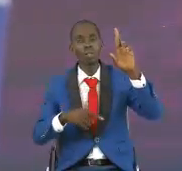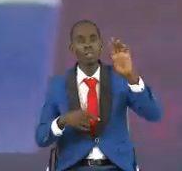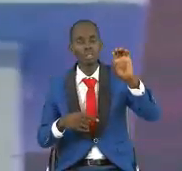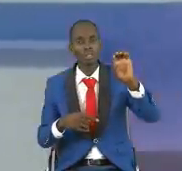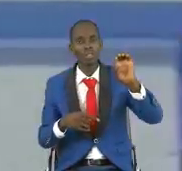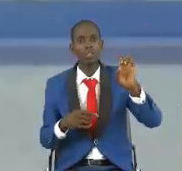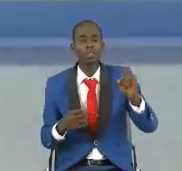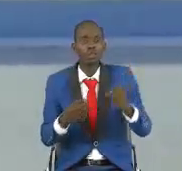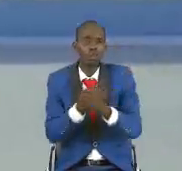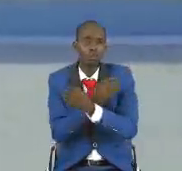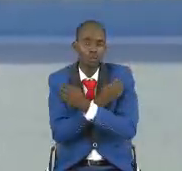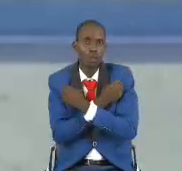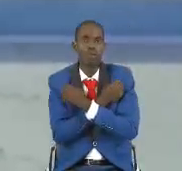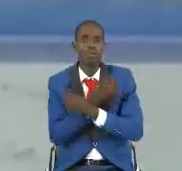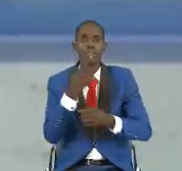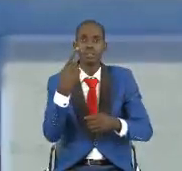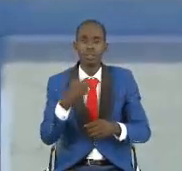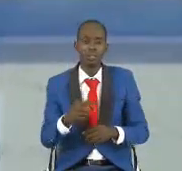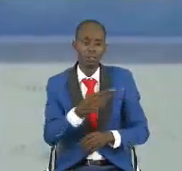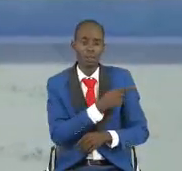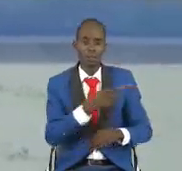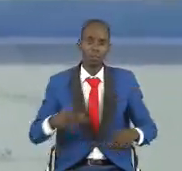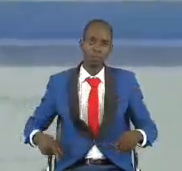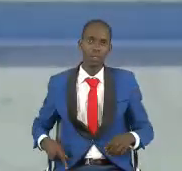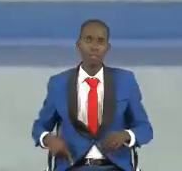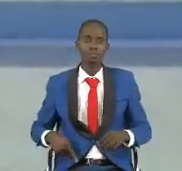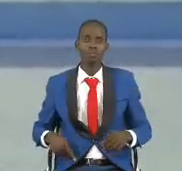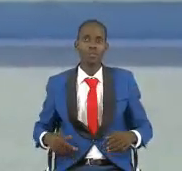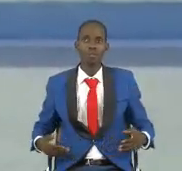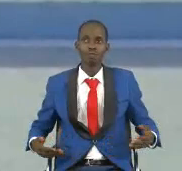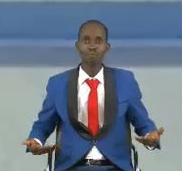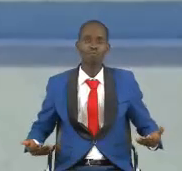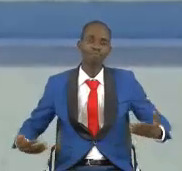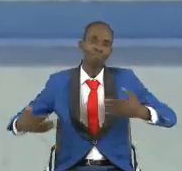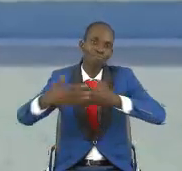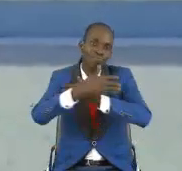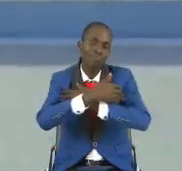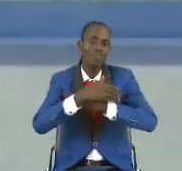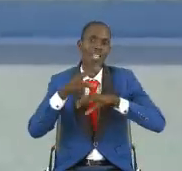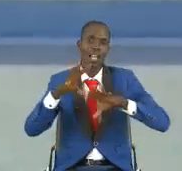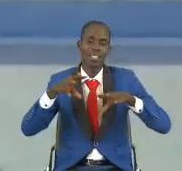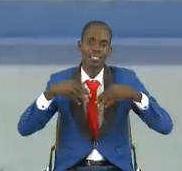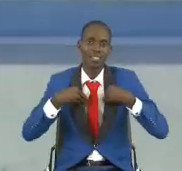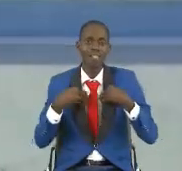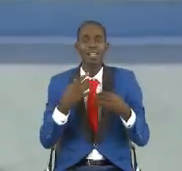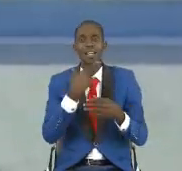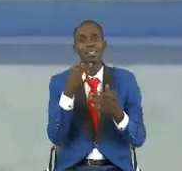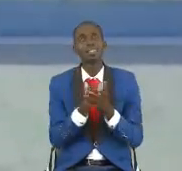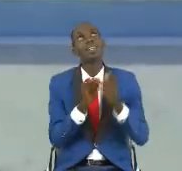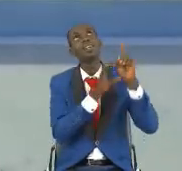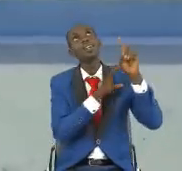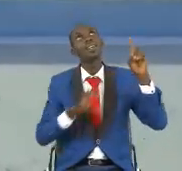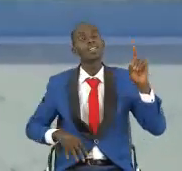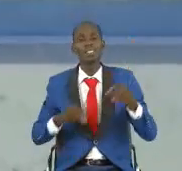the Lord of Lords and the King of Kings. Embrace Him, accept Him, and say, Christ is mine. Because